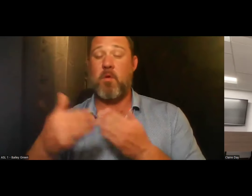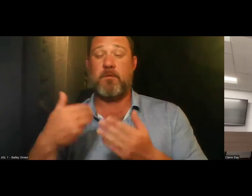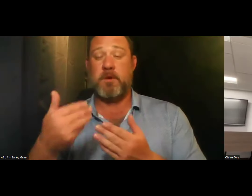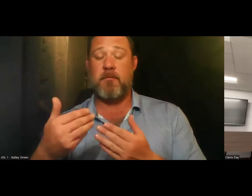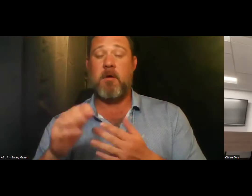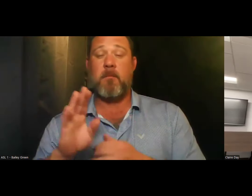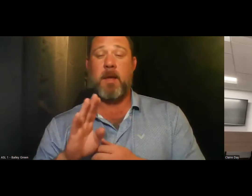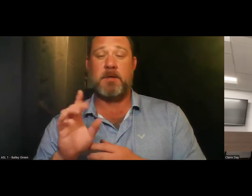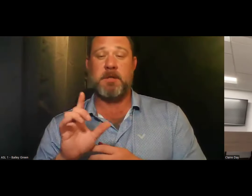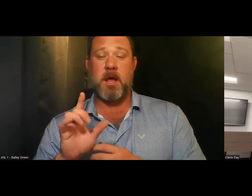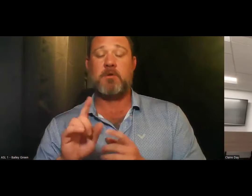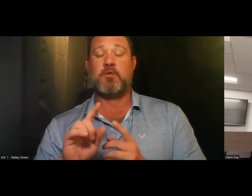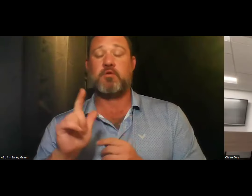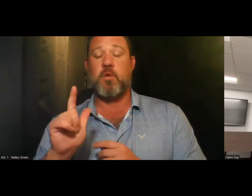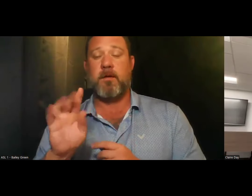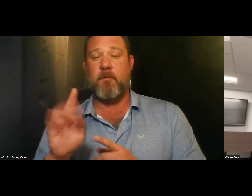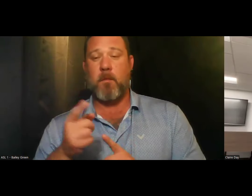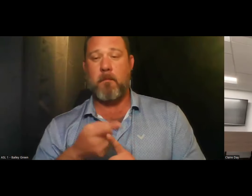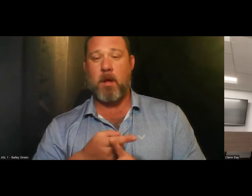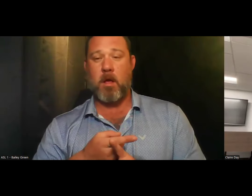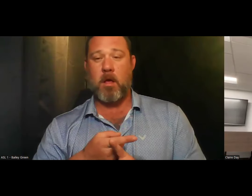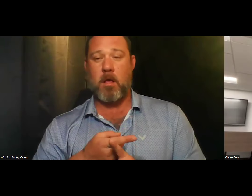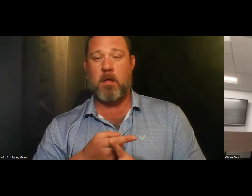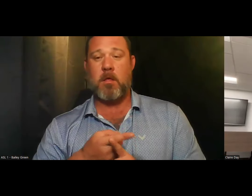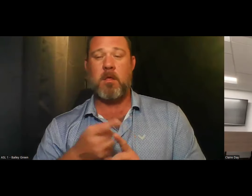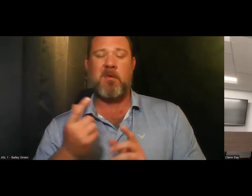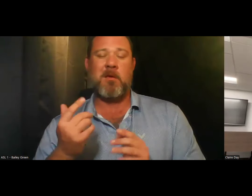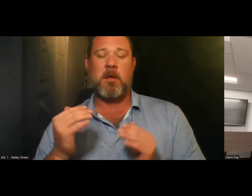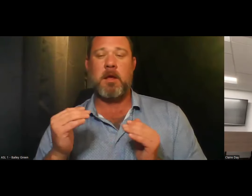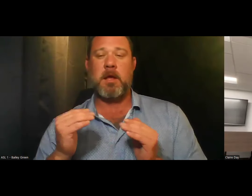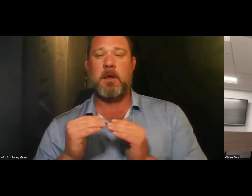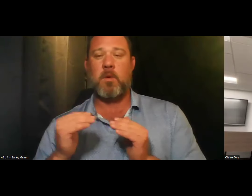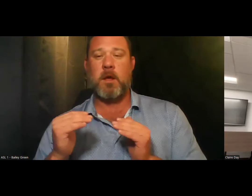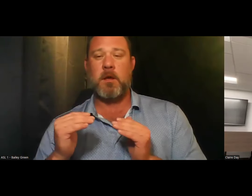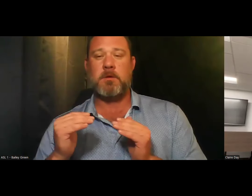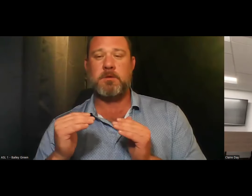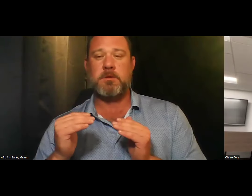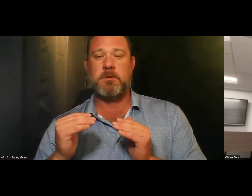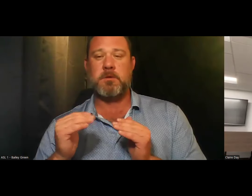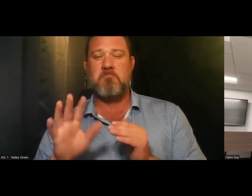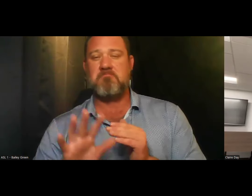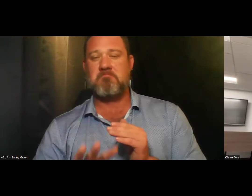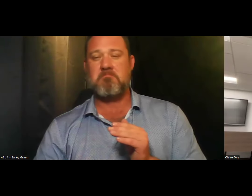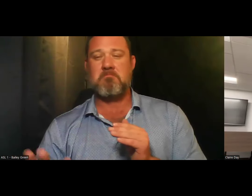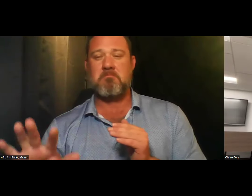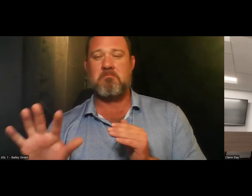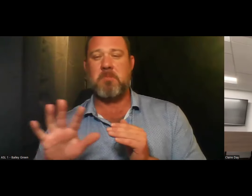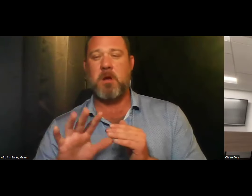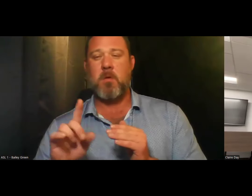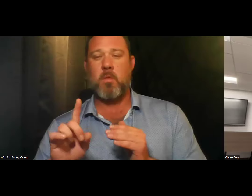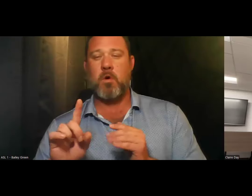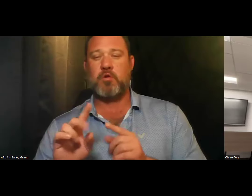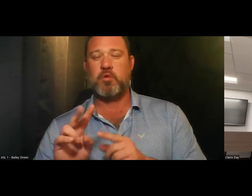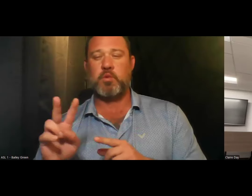baseline to the 24-month visit really sort of equates to about 1 to 2 years